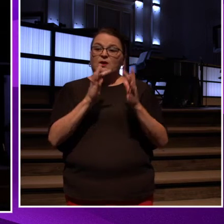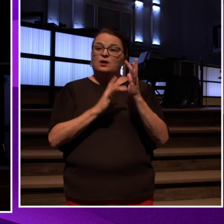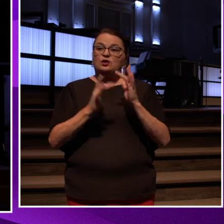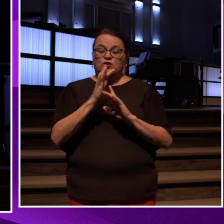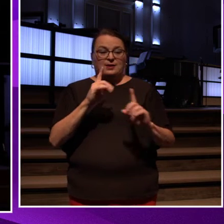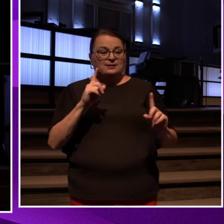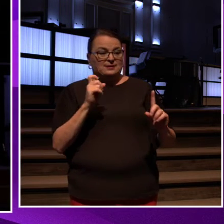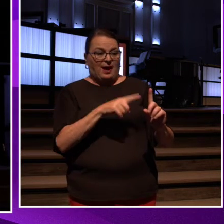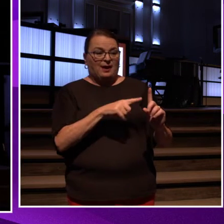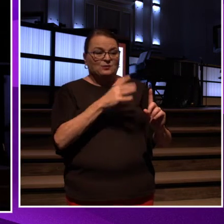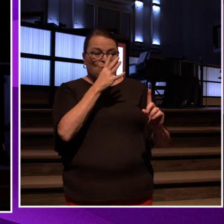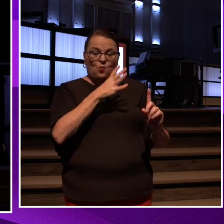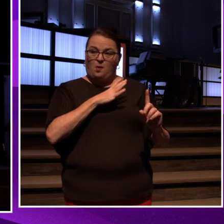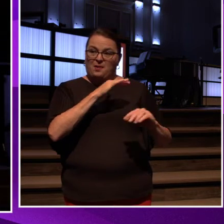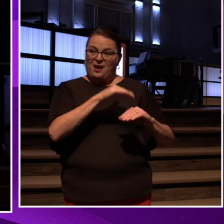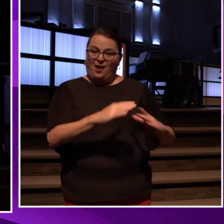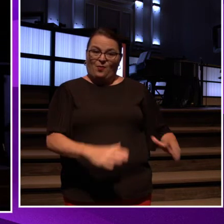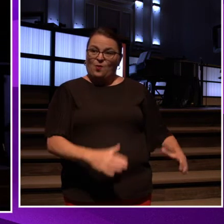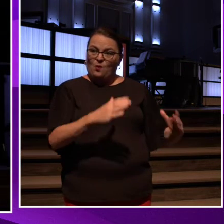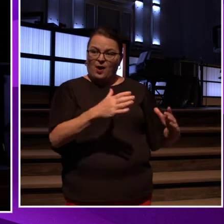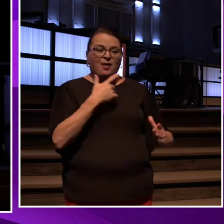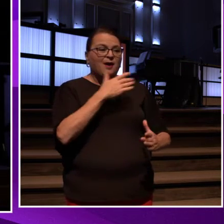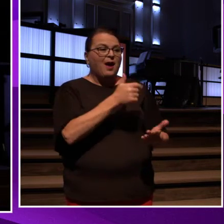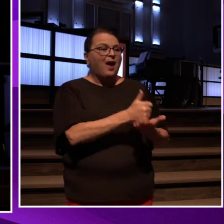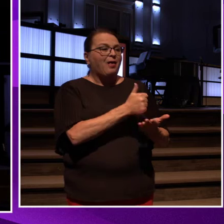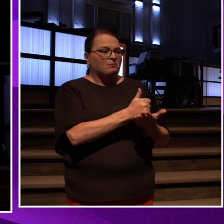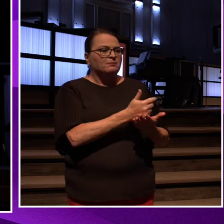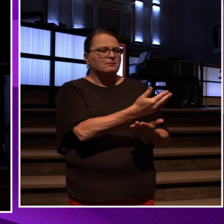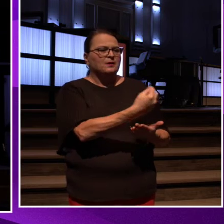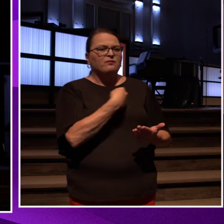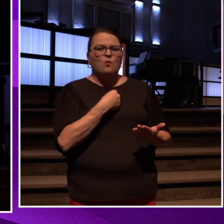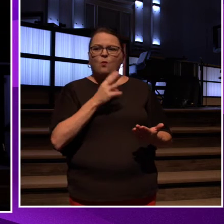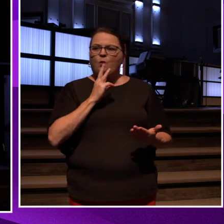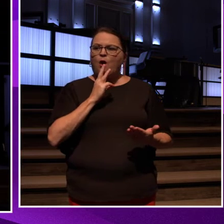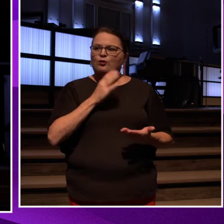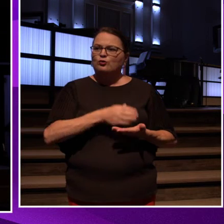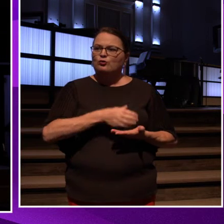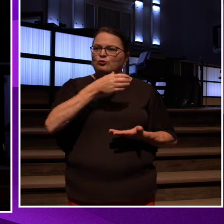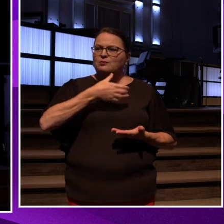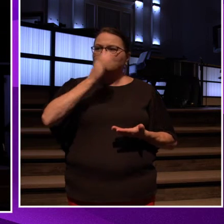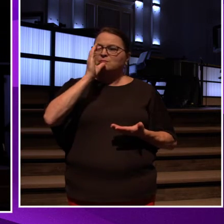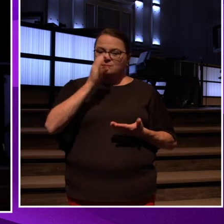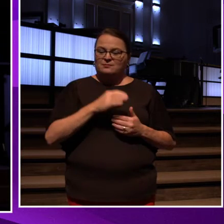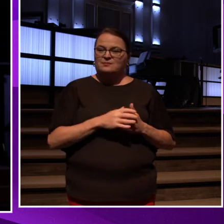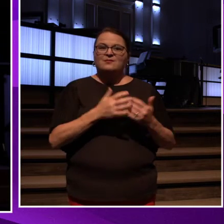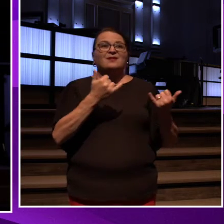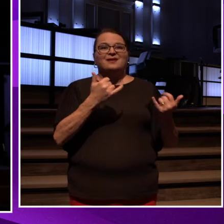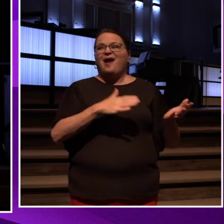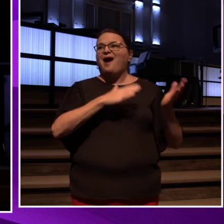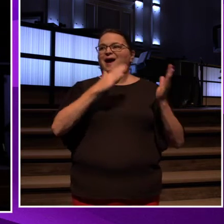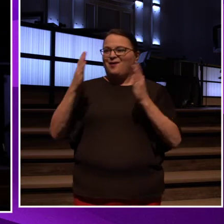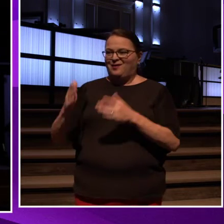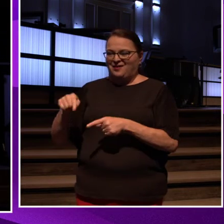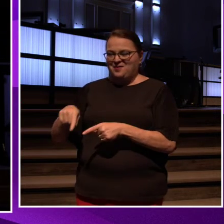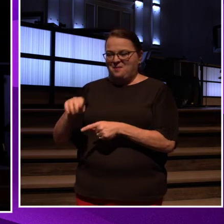well for help when he simply said, "Give me a drink of water." And now we have some believers in